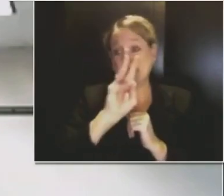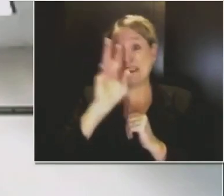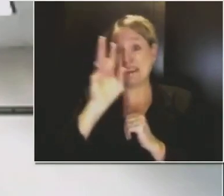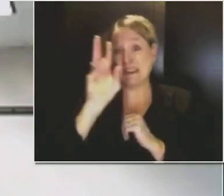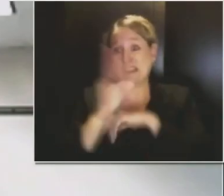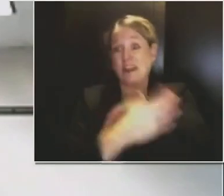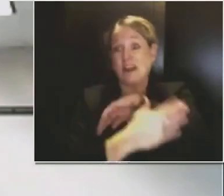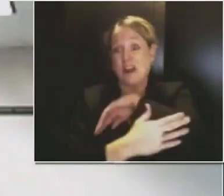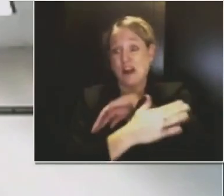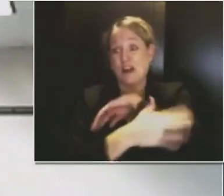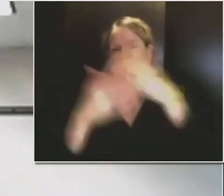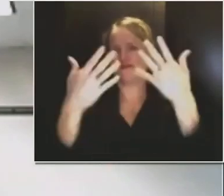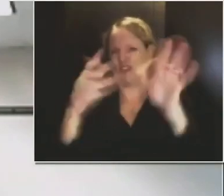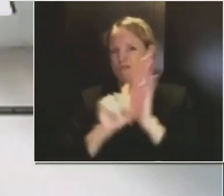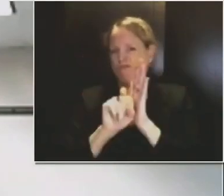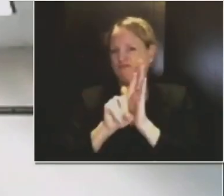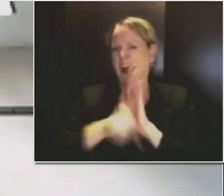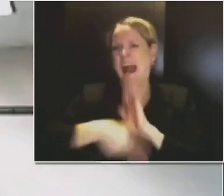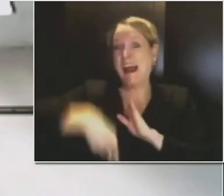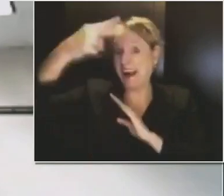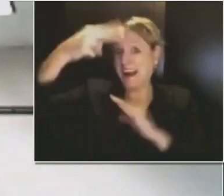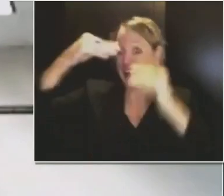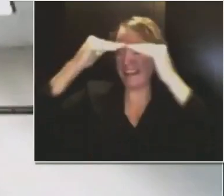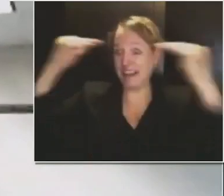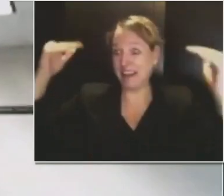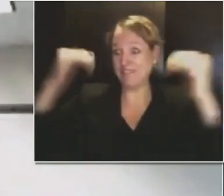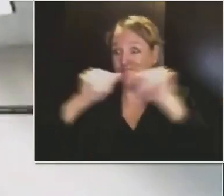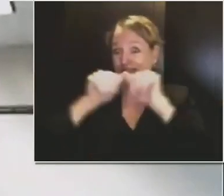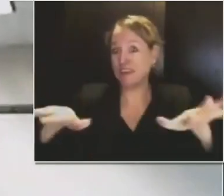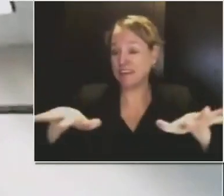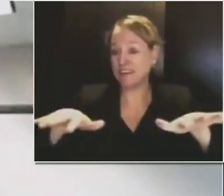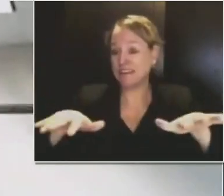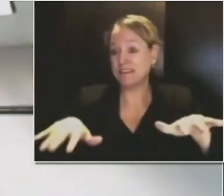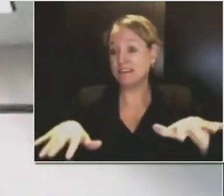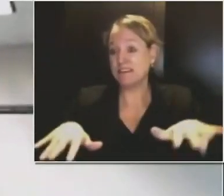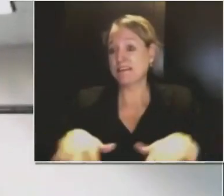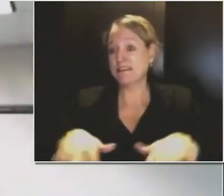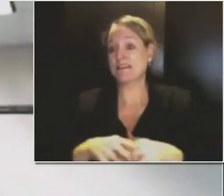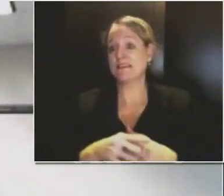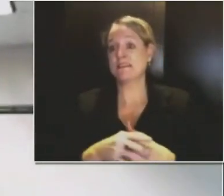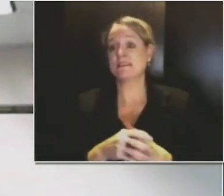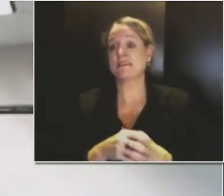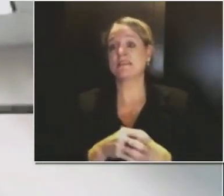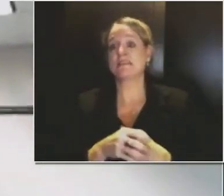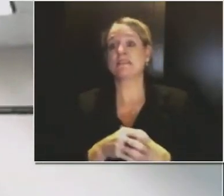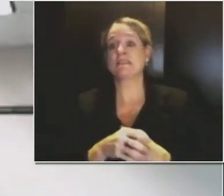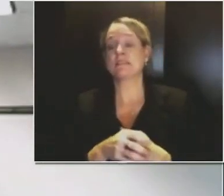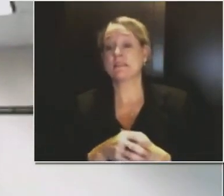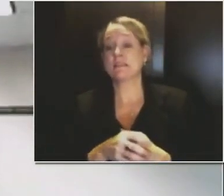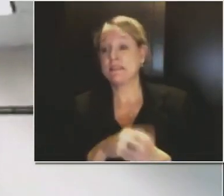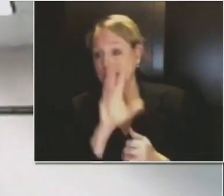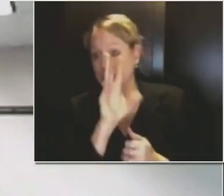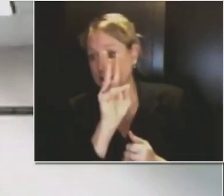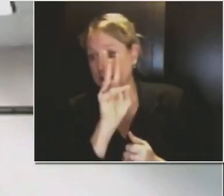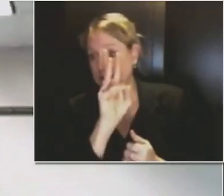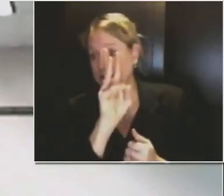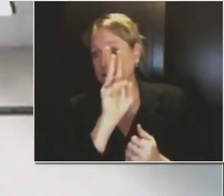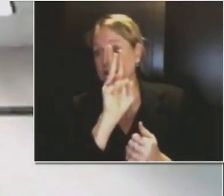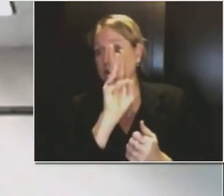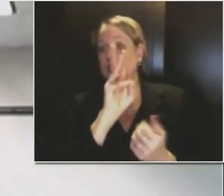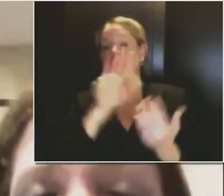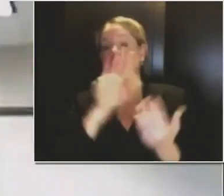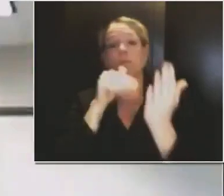level. And I think this is really important, Ryan, as we think about this, is those are data over the last 2 weeks.